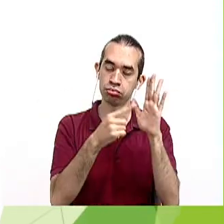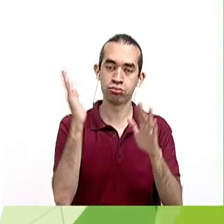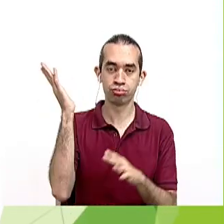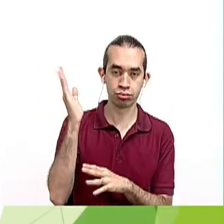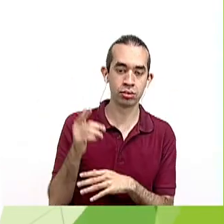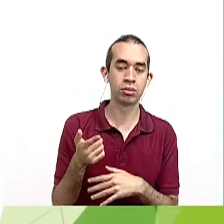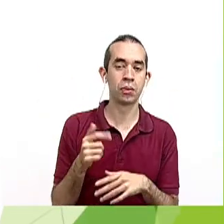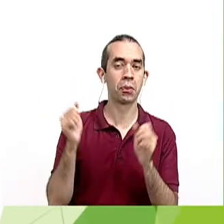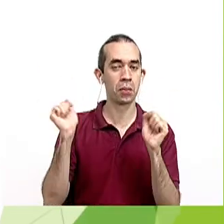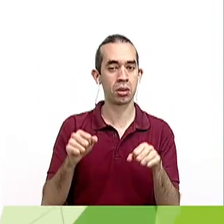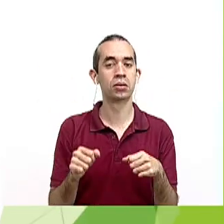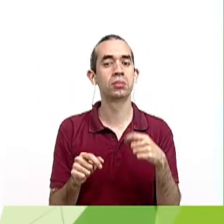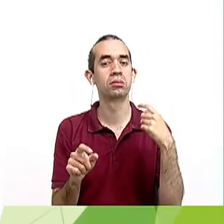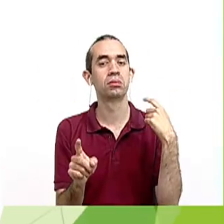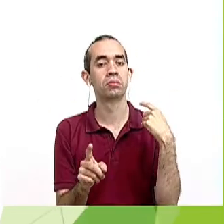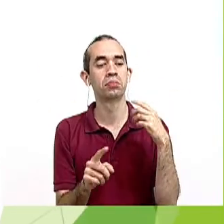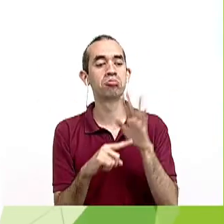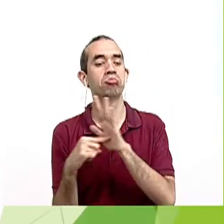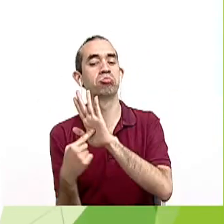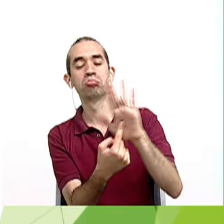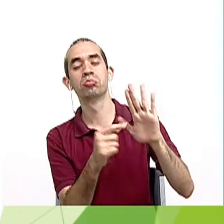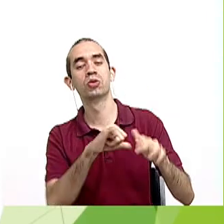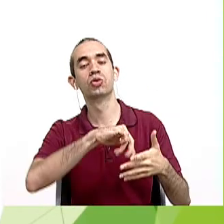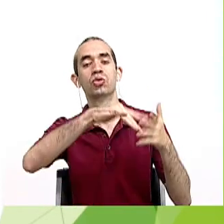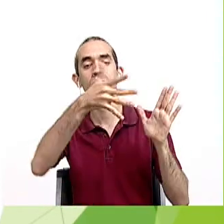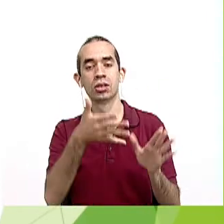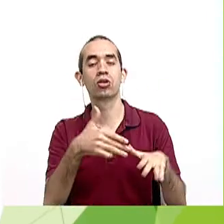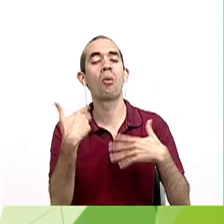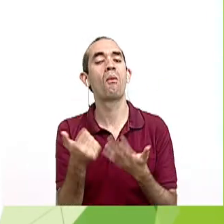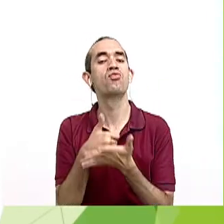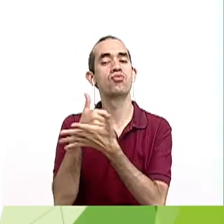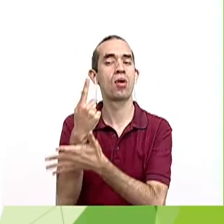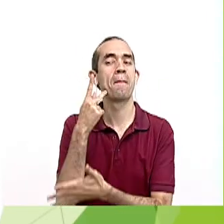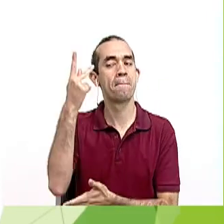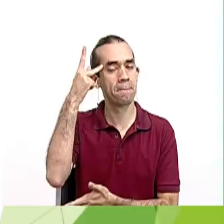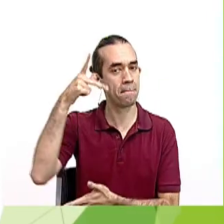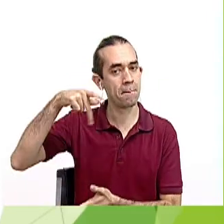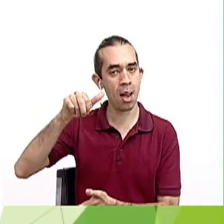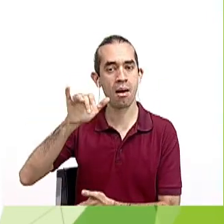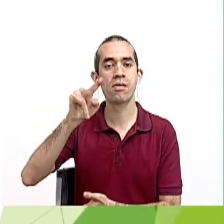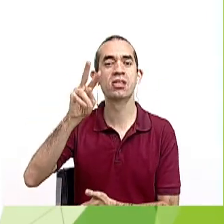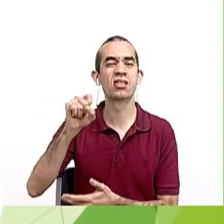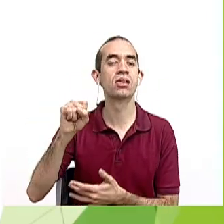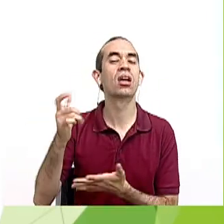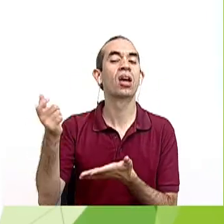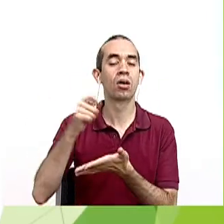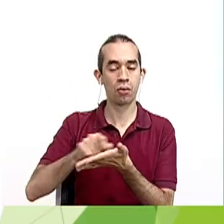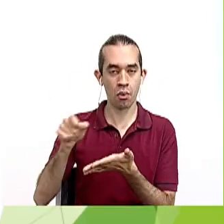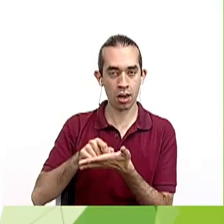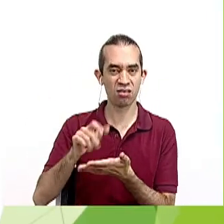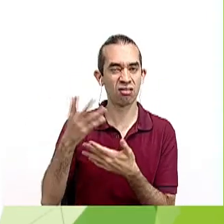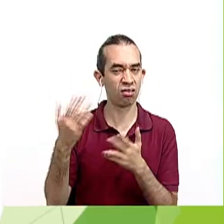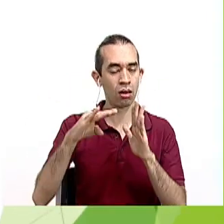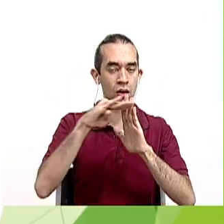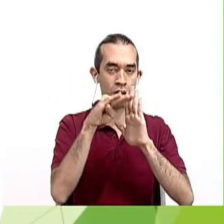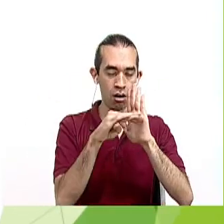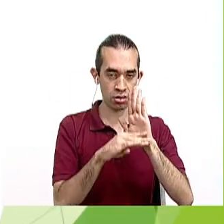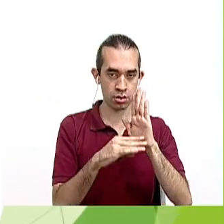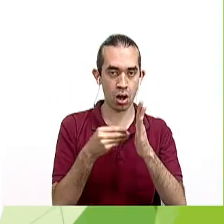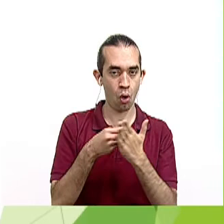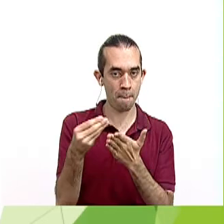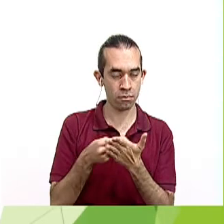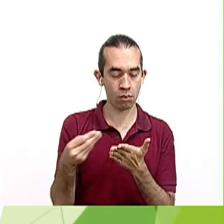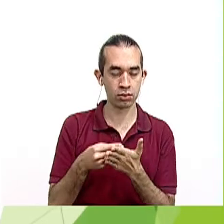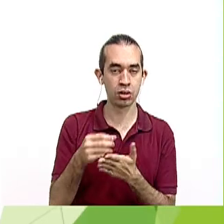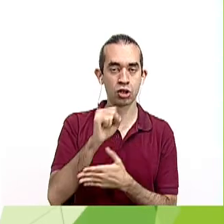and show other students how to help their parents write their shopping list. Okay, so